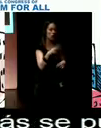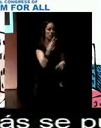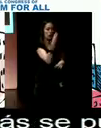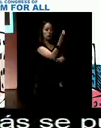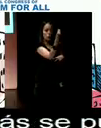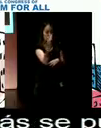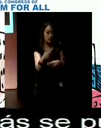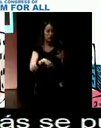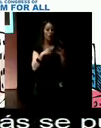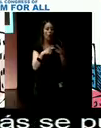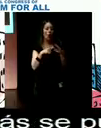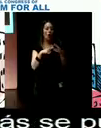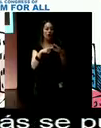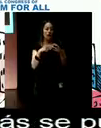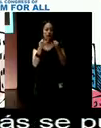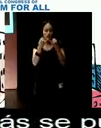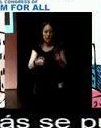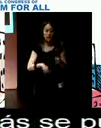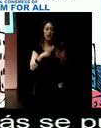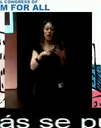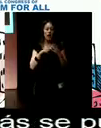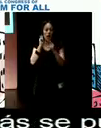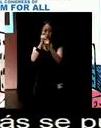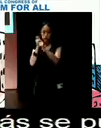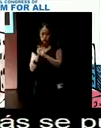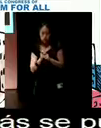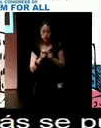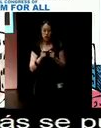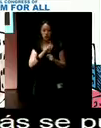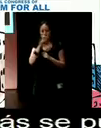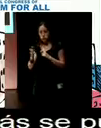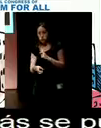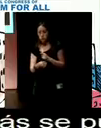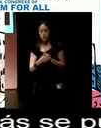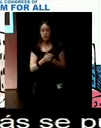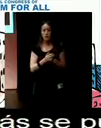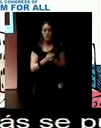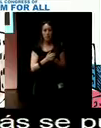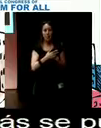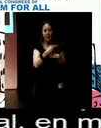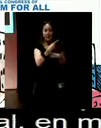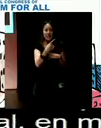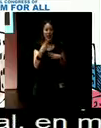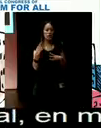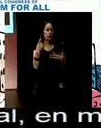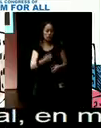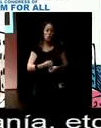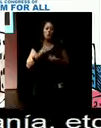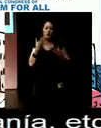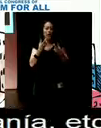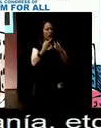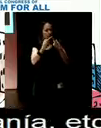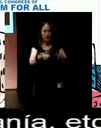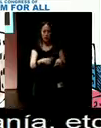museums, monuments, festivals, cultural industry, craftsmanship. Each aspect has its